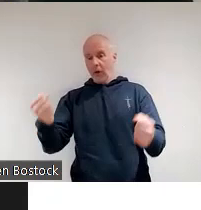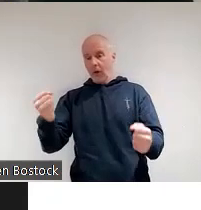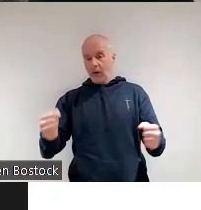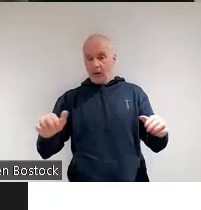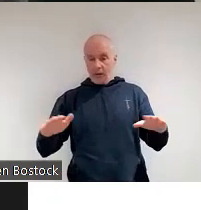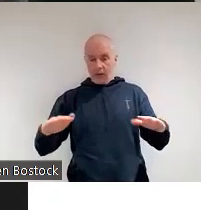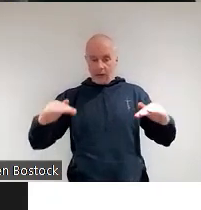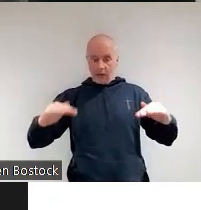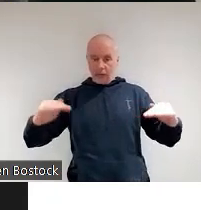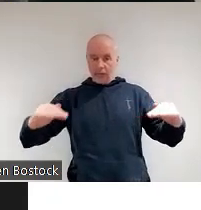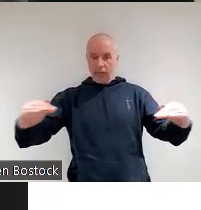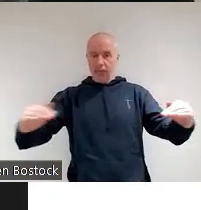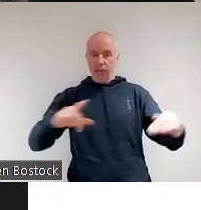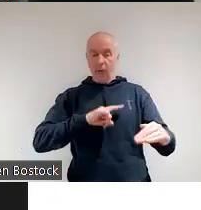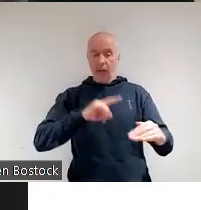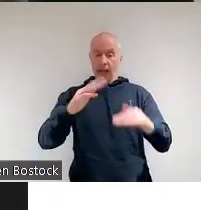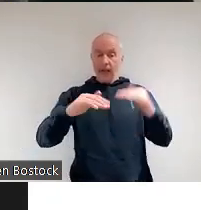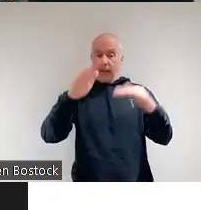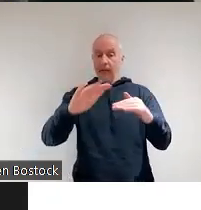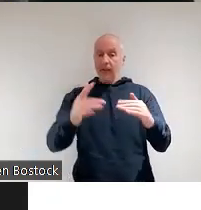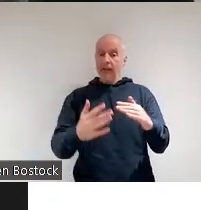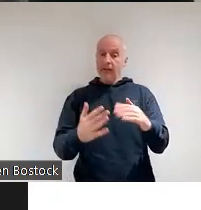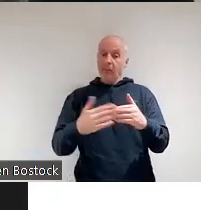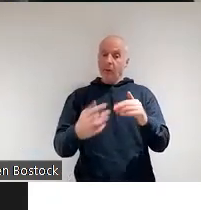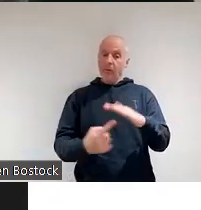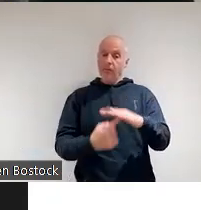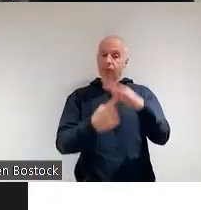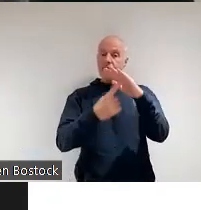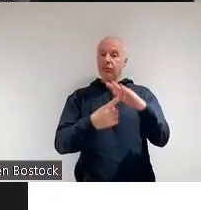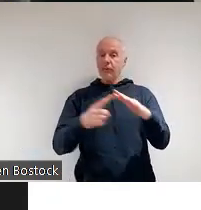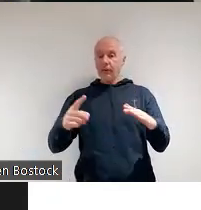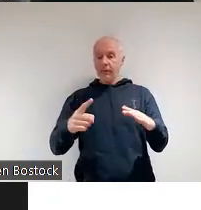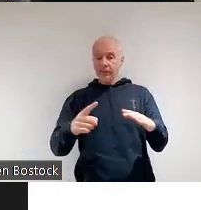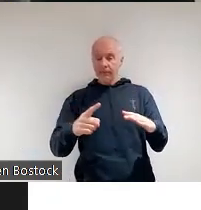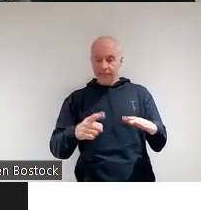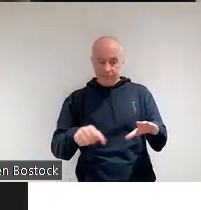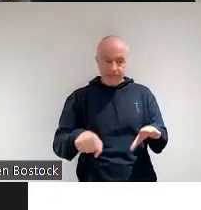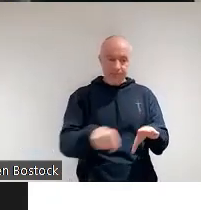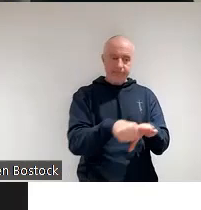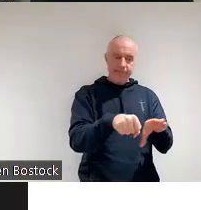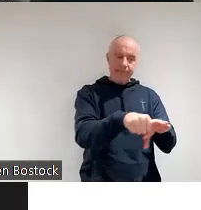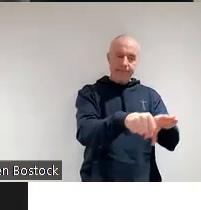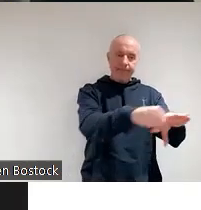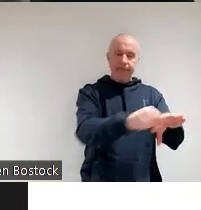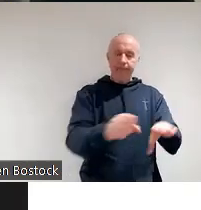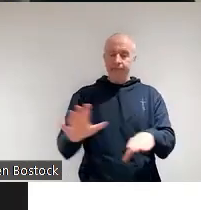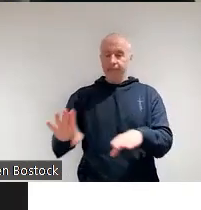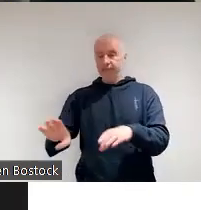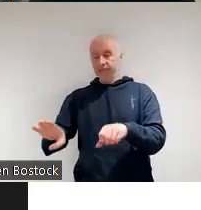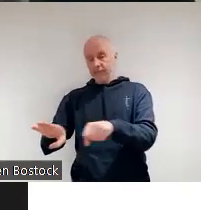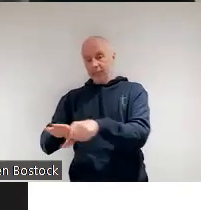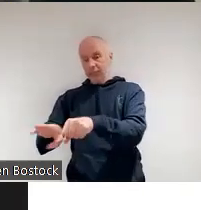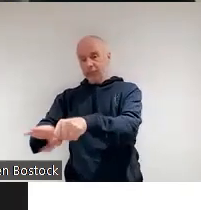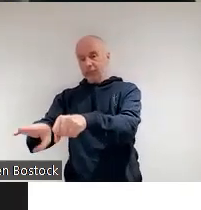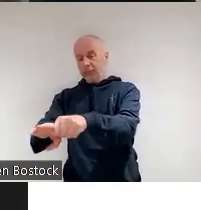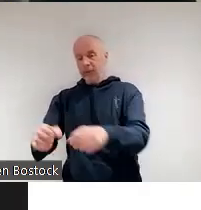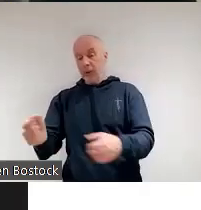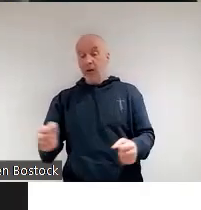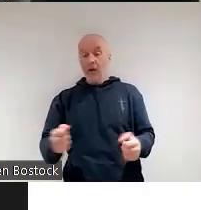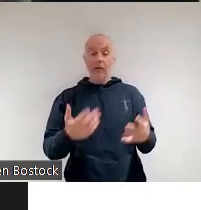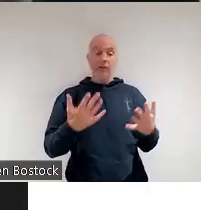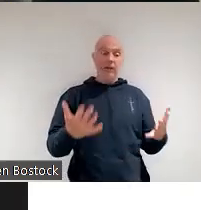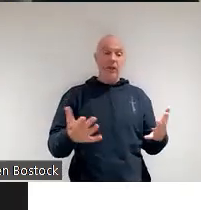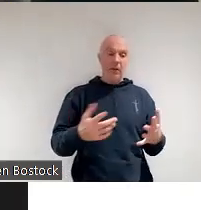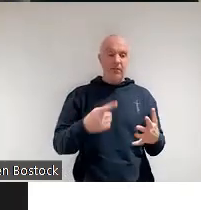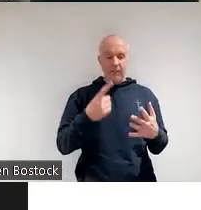the demand of that building is more essential than charging up your cars. And in that way, you can do both, and then also not go